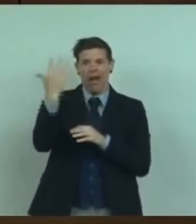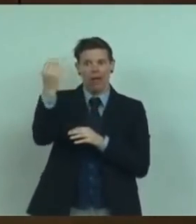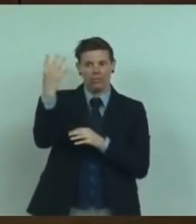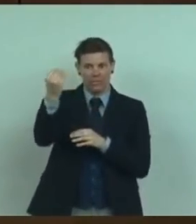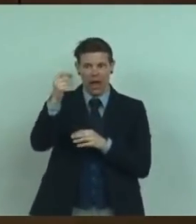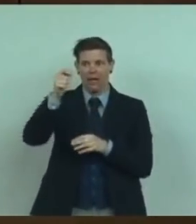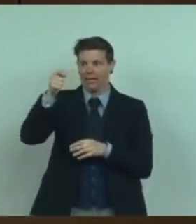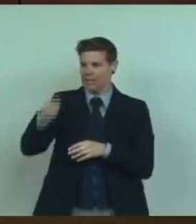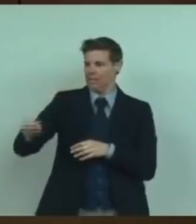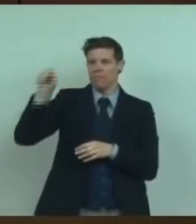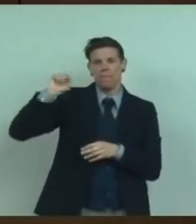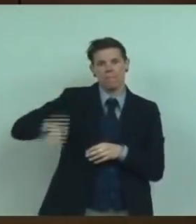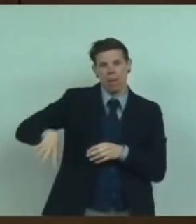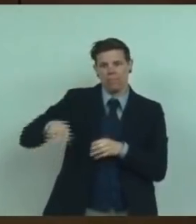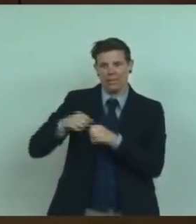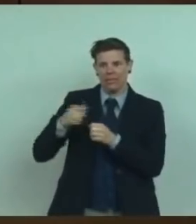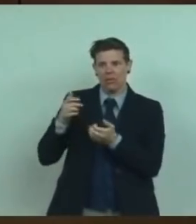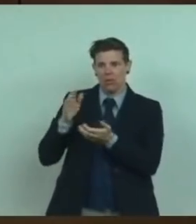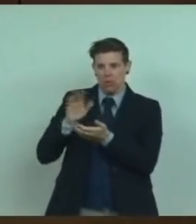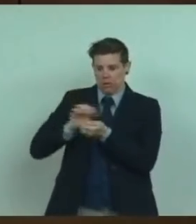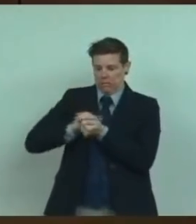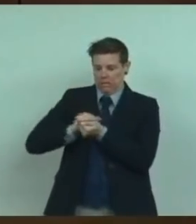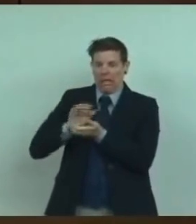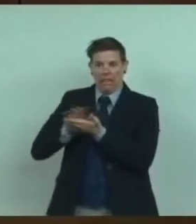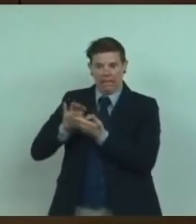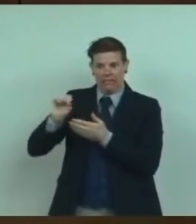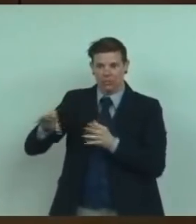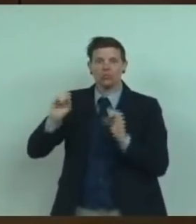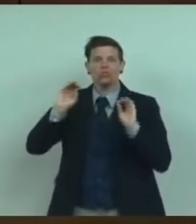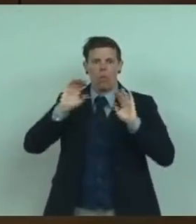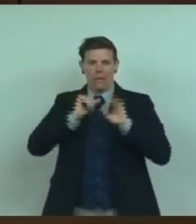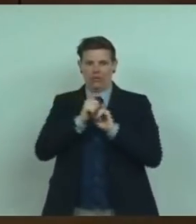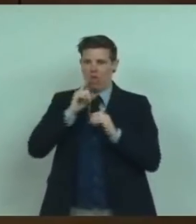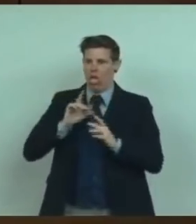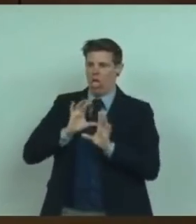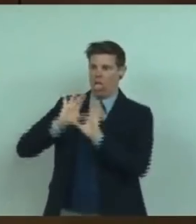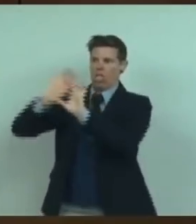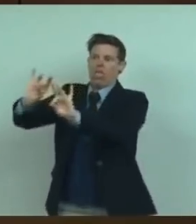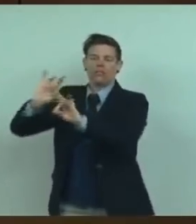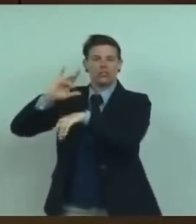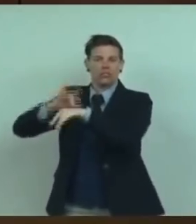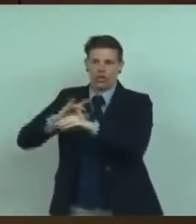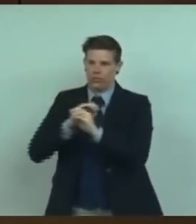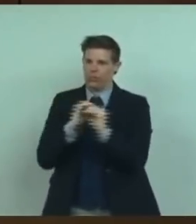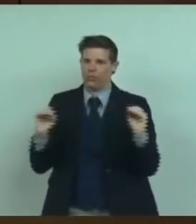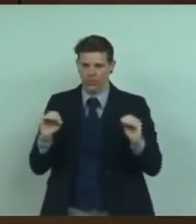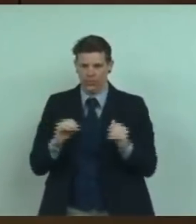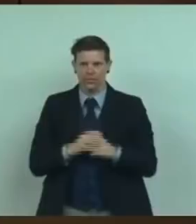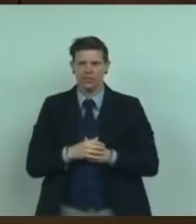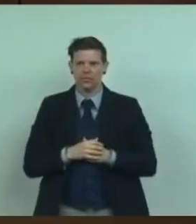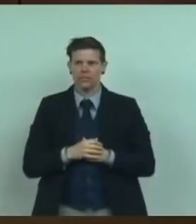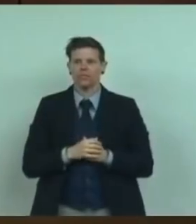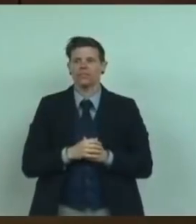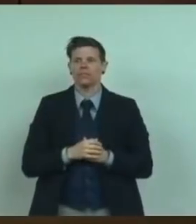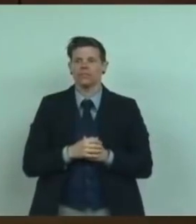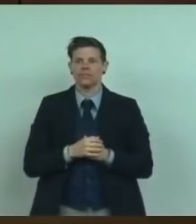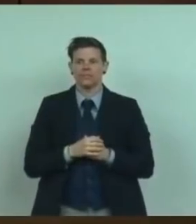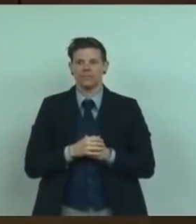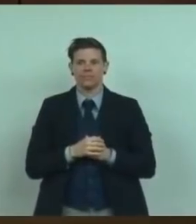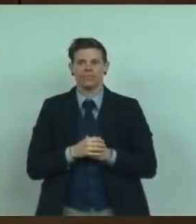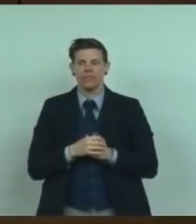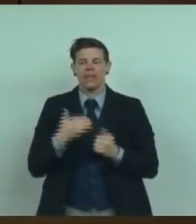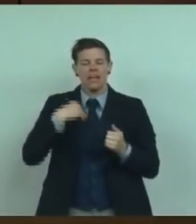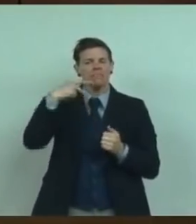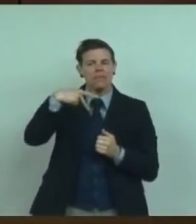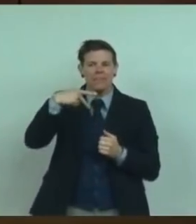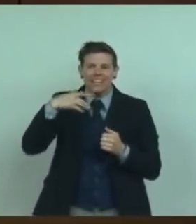car without not FDA and medically approved personal protective equipment, but they really work to mitigate spread. And I want to